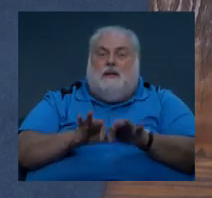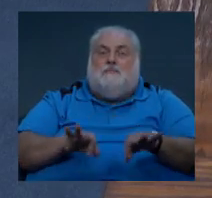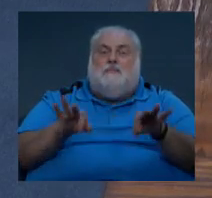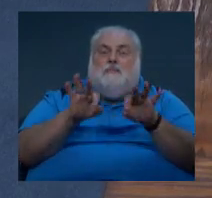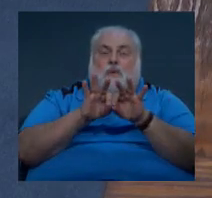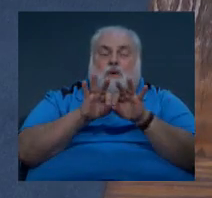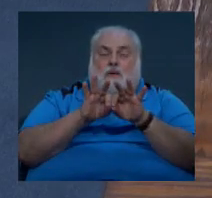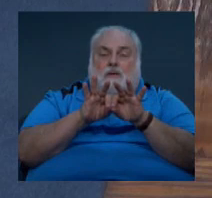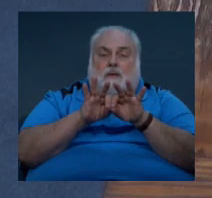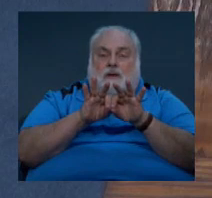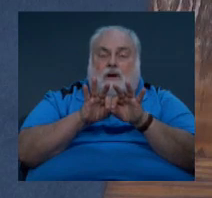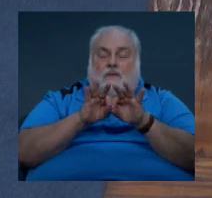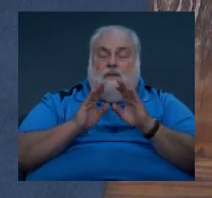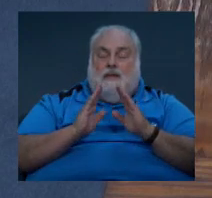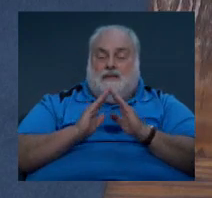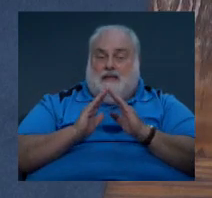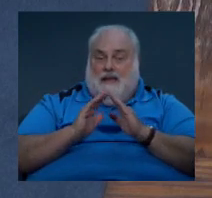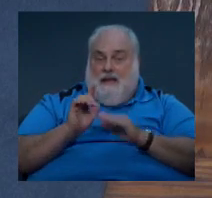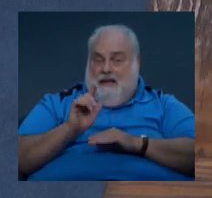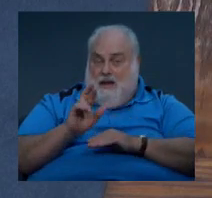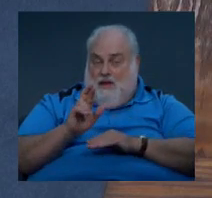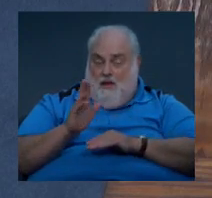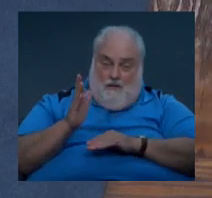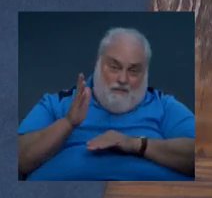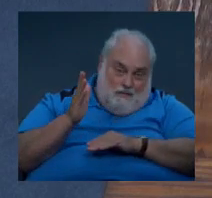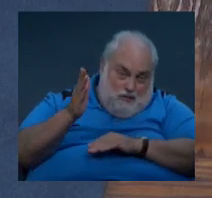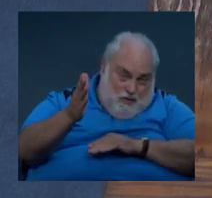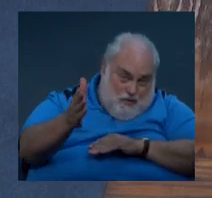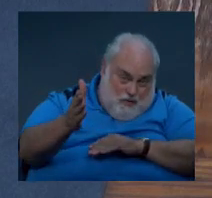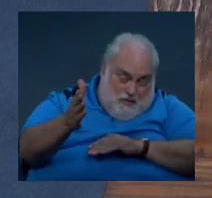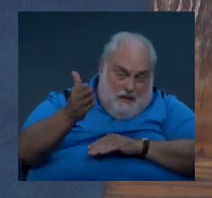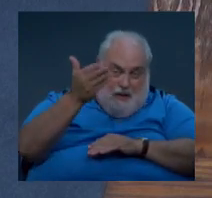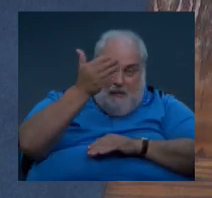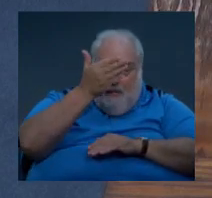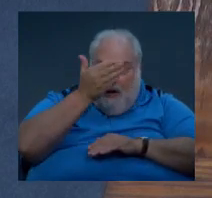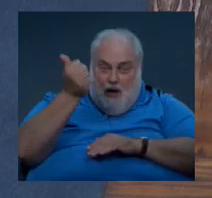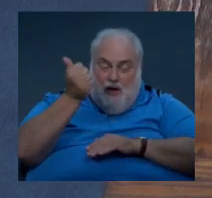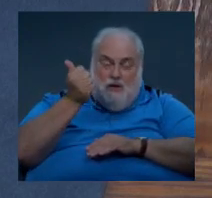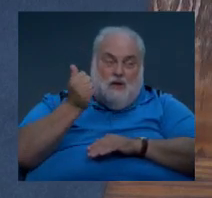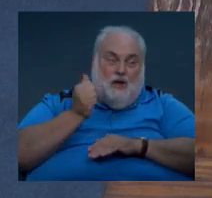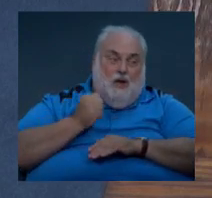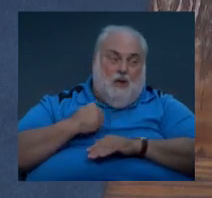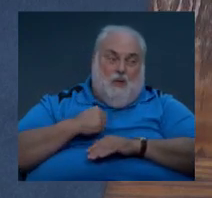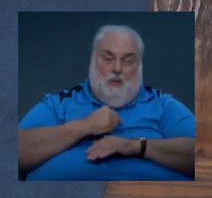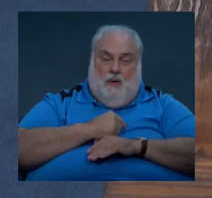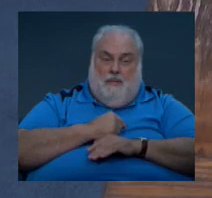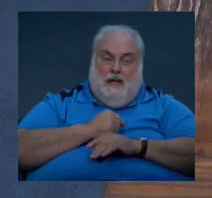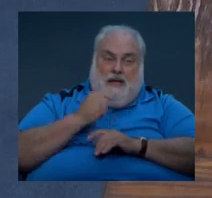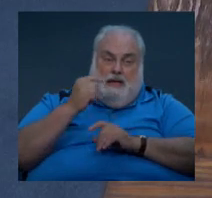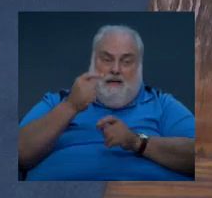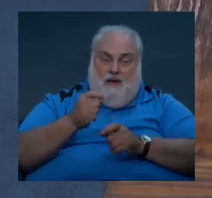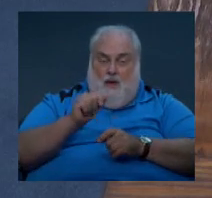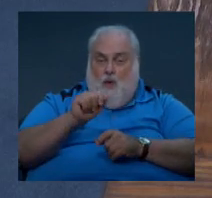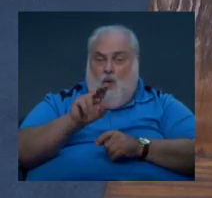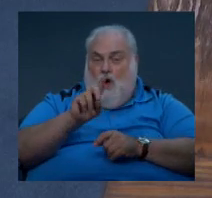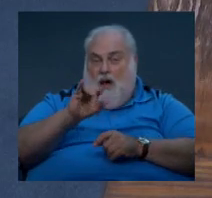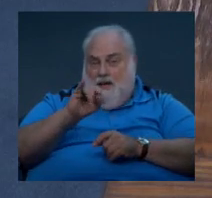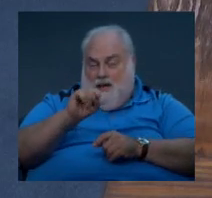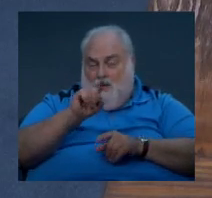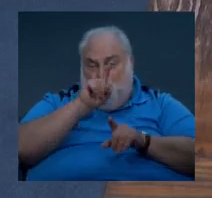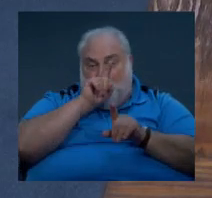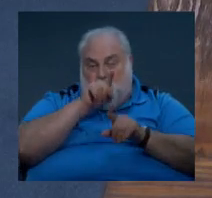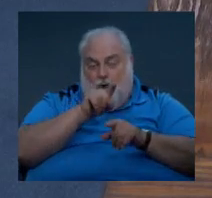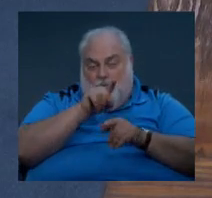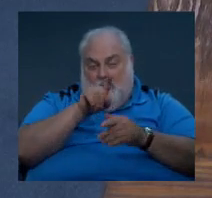important for the city's future. We're going to be issuing our audit report here in the next few